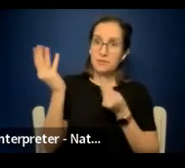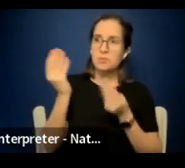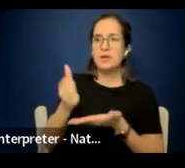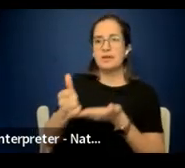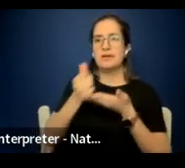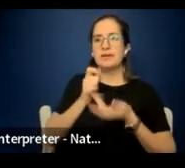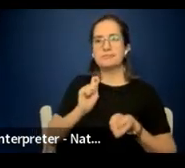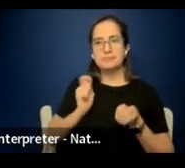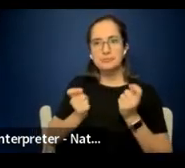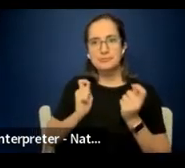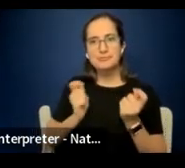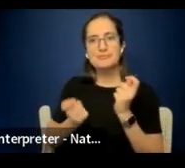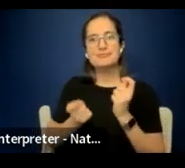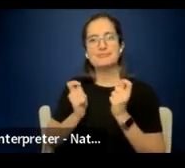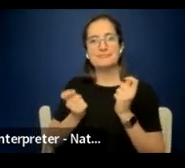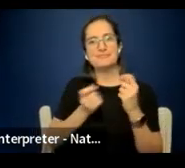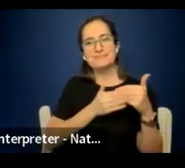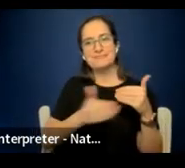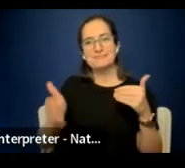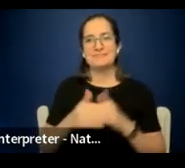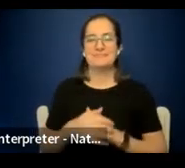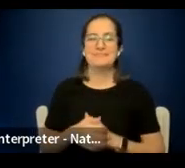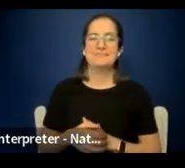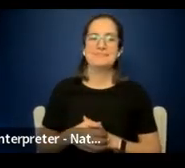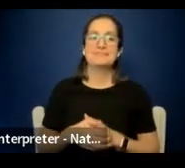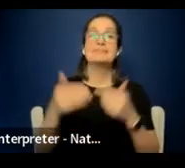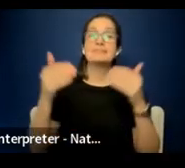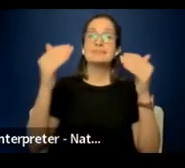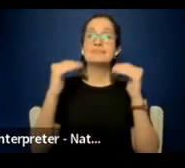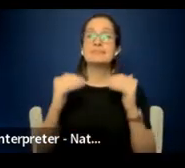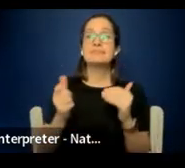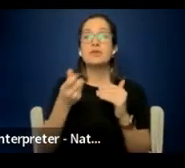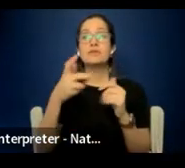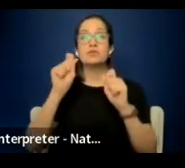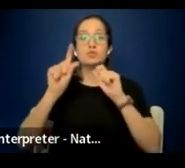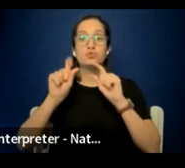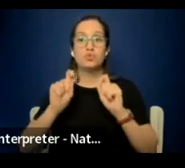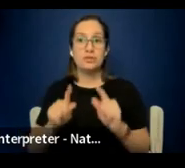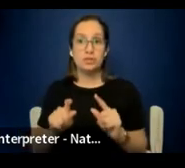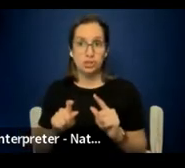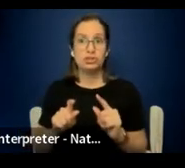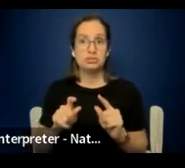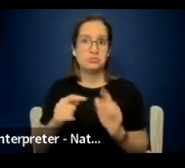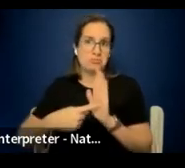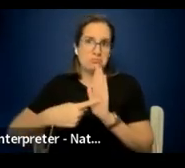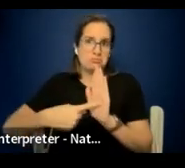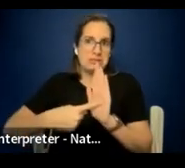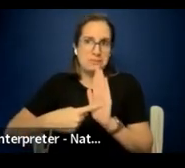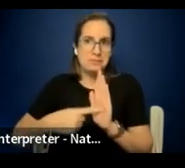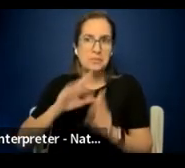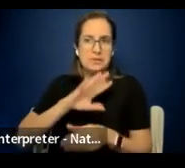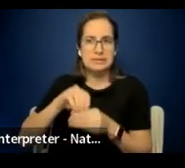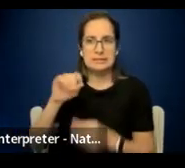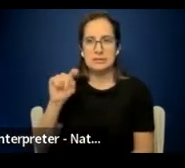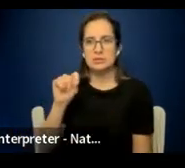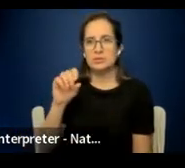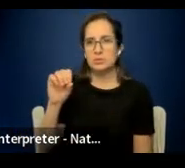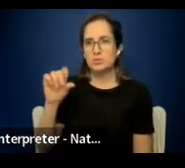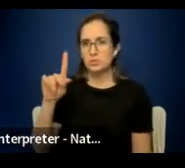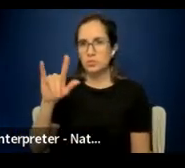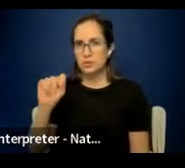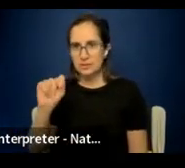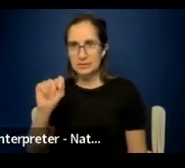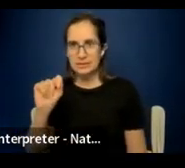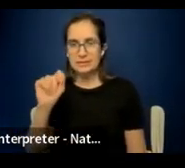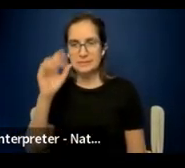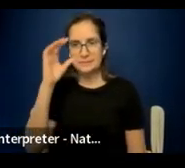A few just sample reflection questions when you're thinking about evaluating the volunteer experience. These will also be in the toolkit for your reference, and everybody will also be getting the